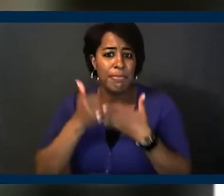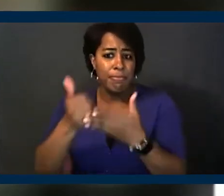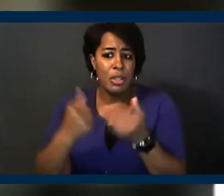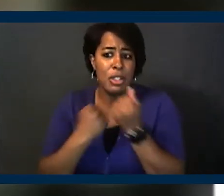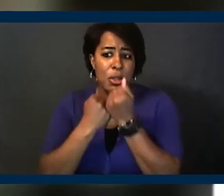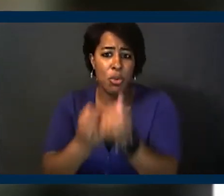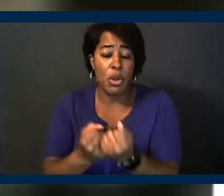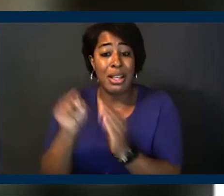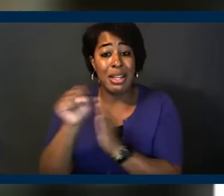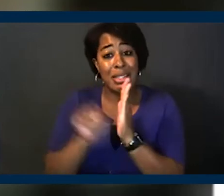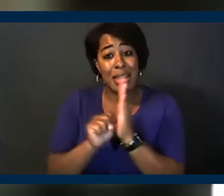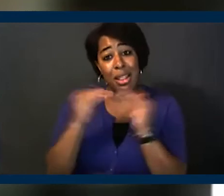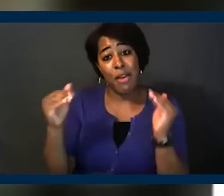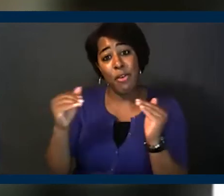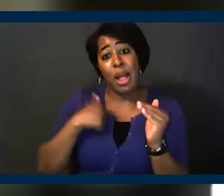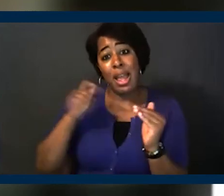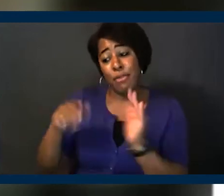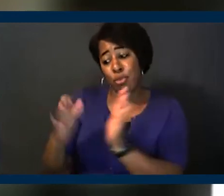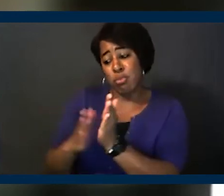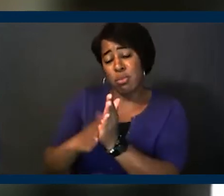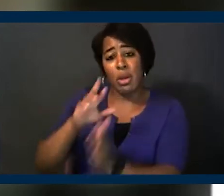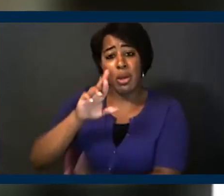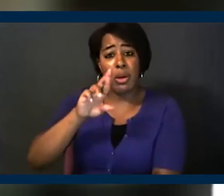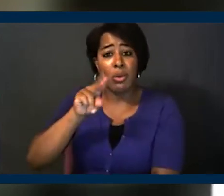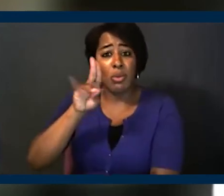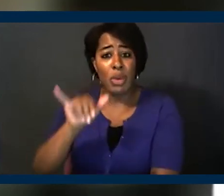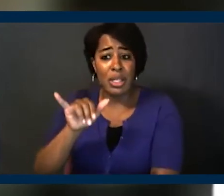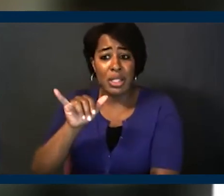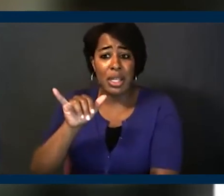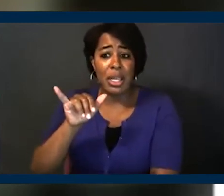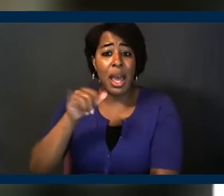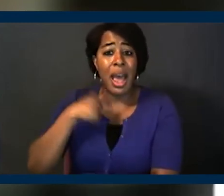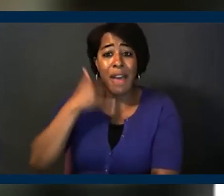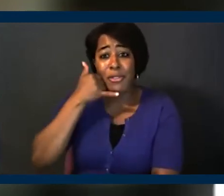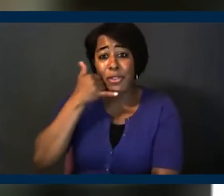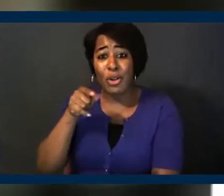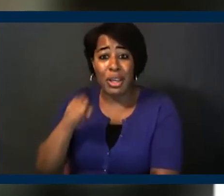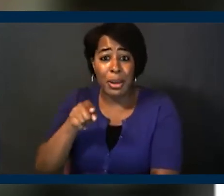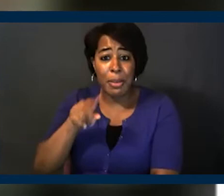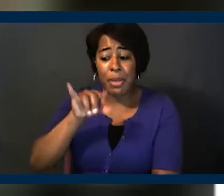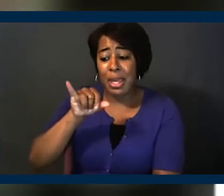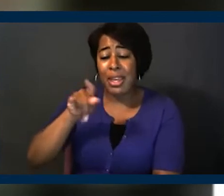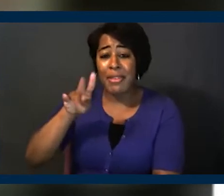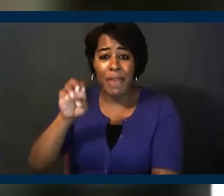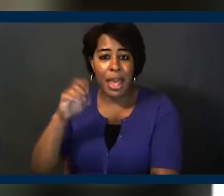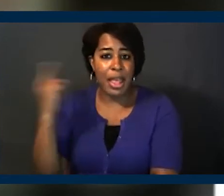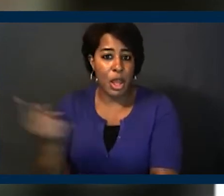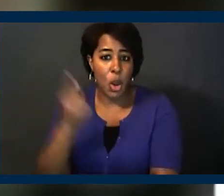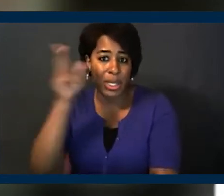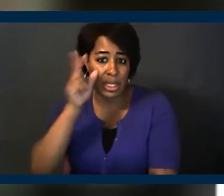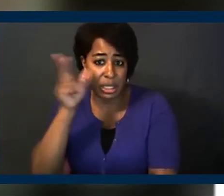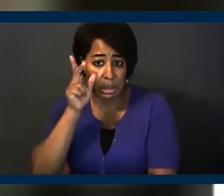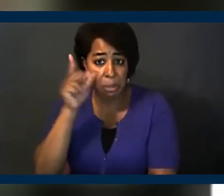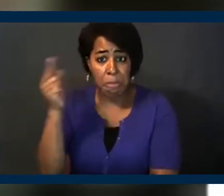Rusty. Over the last 3 years, I've had to call him and Yvette, and they're always there to listen. They might not agree, but they